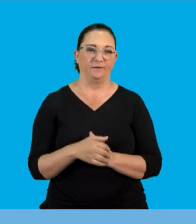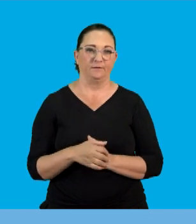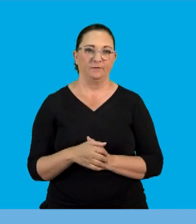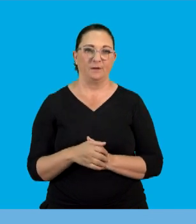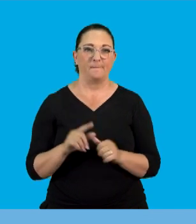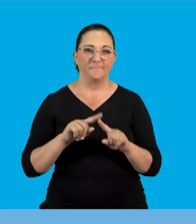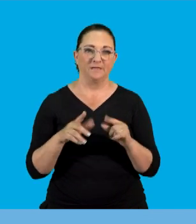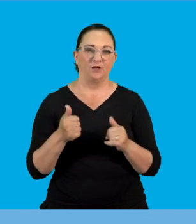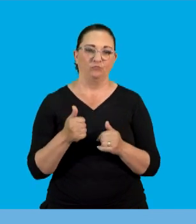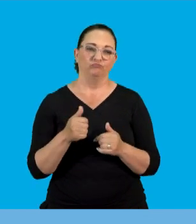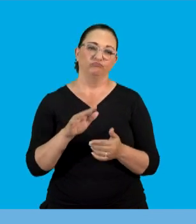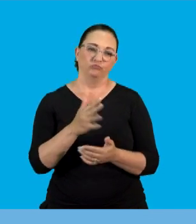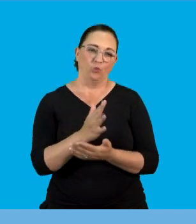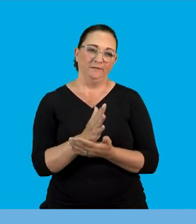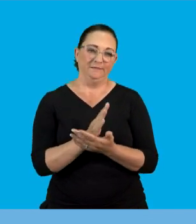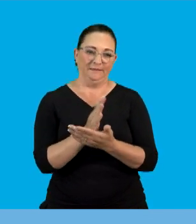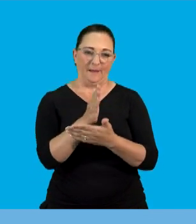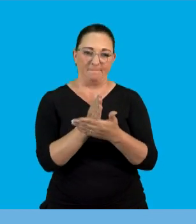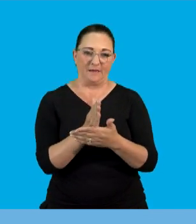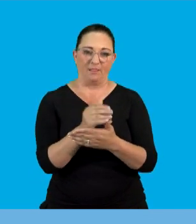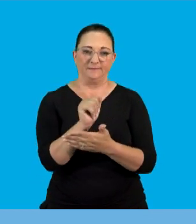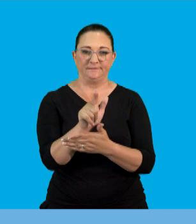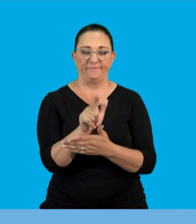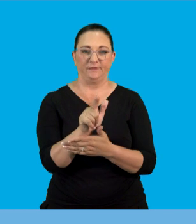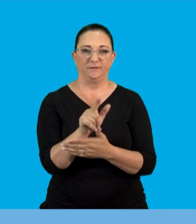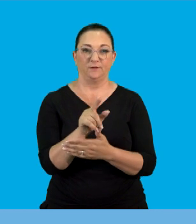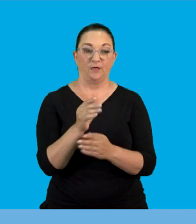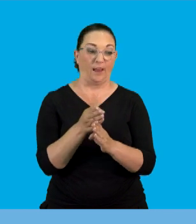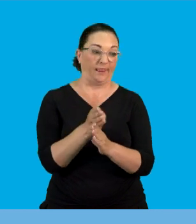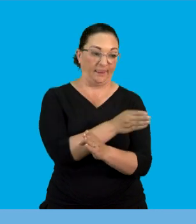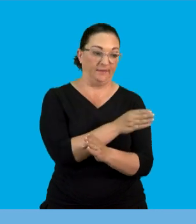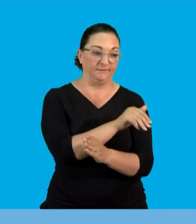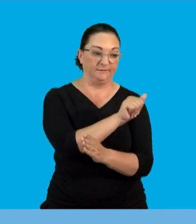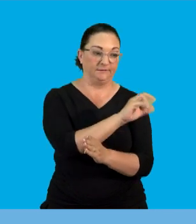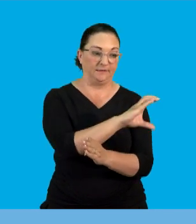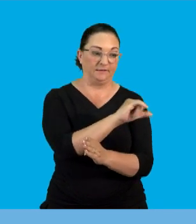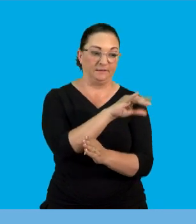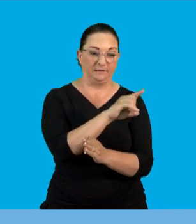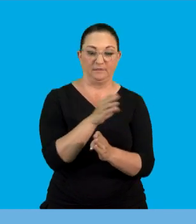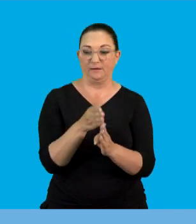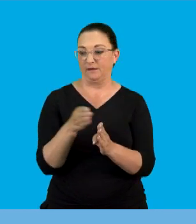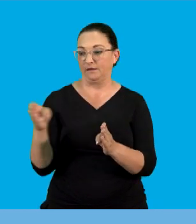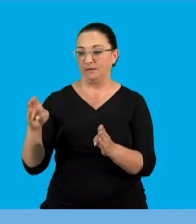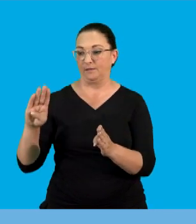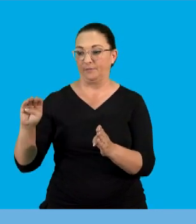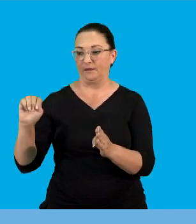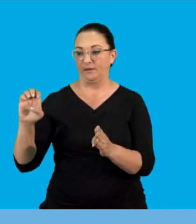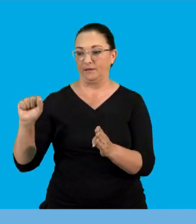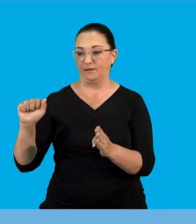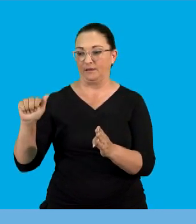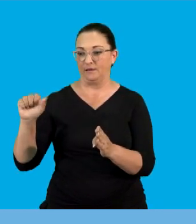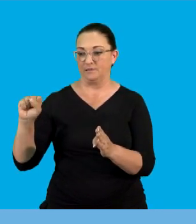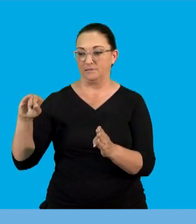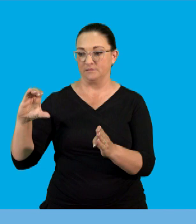equals to 7. So what is that substance? Or what substances have a pH value approximately equal